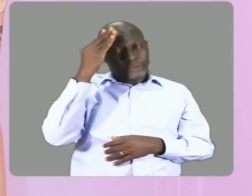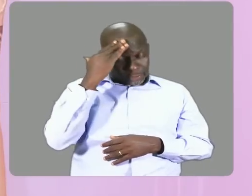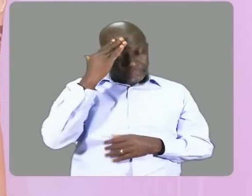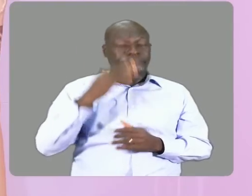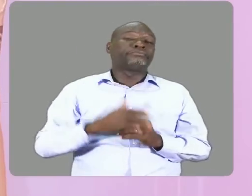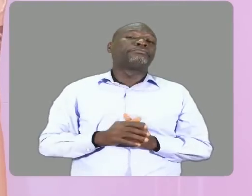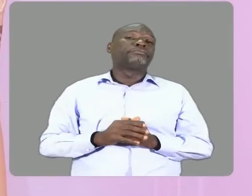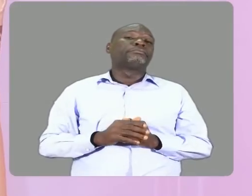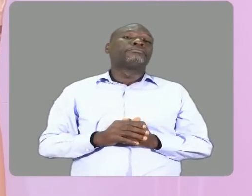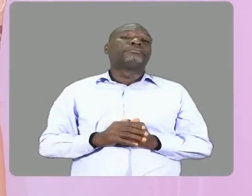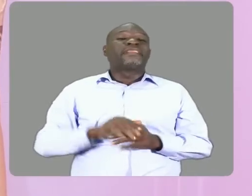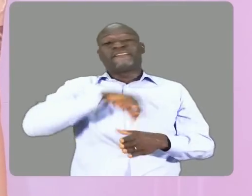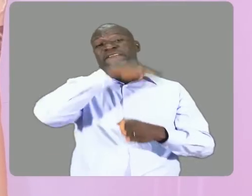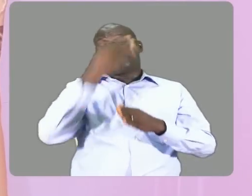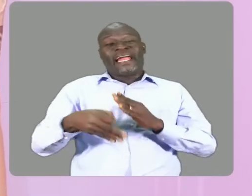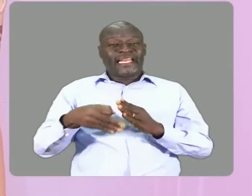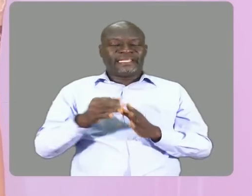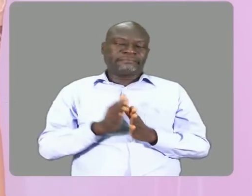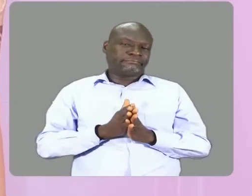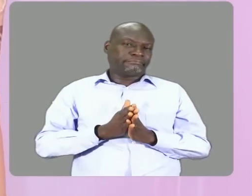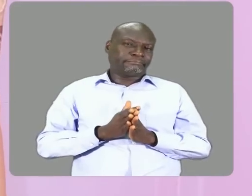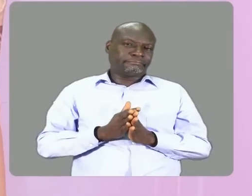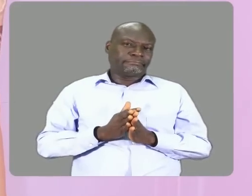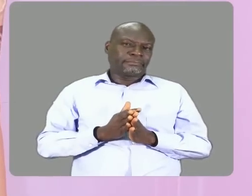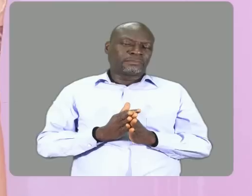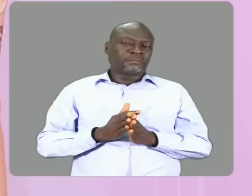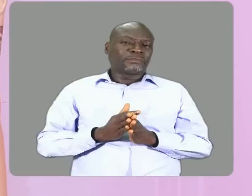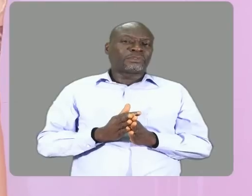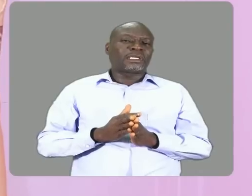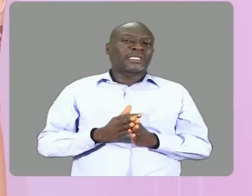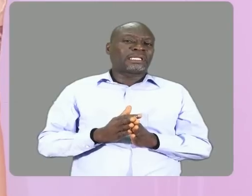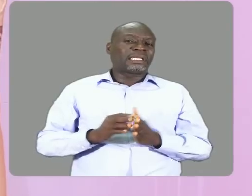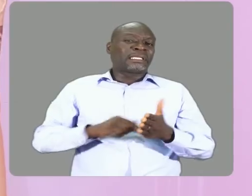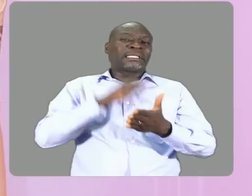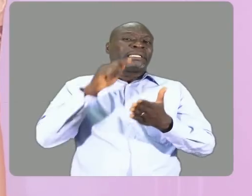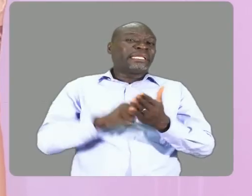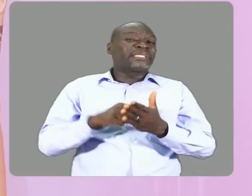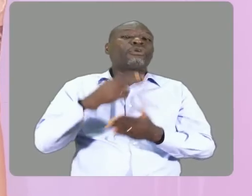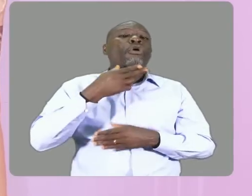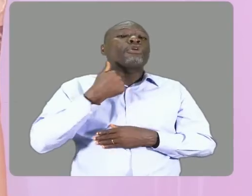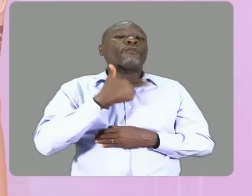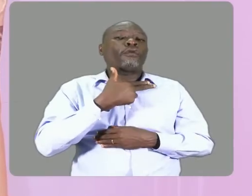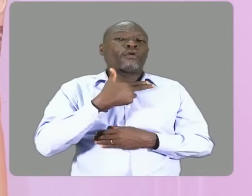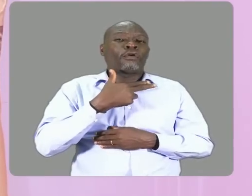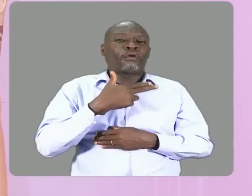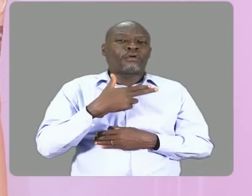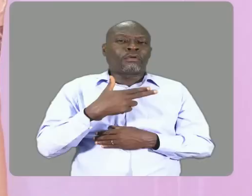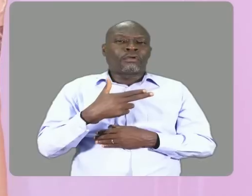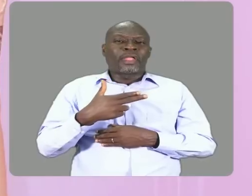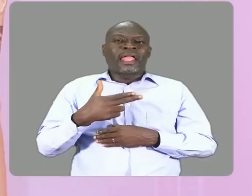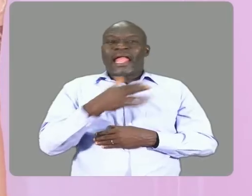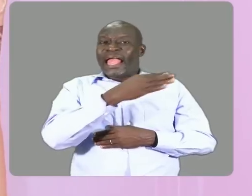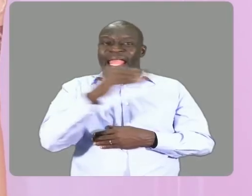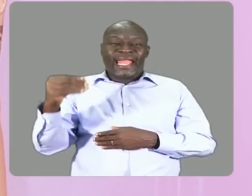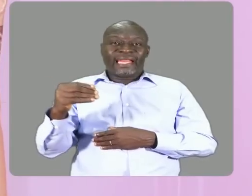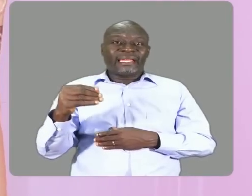no eko wi ase no sana opani ya woso ye osofo yi woni